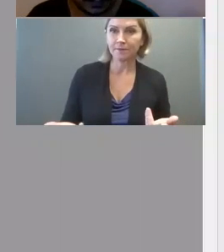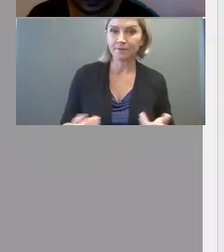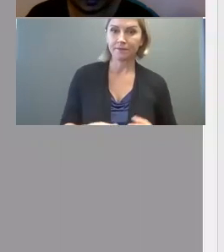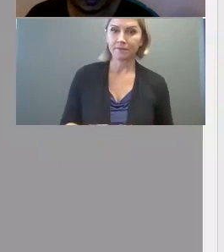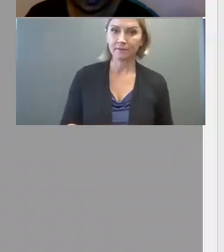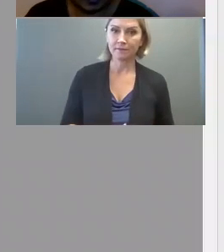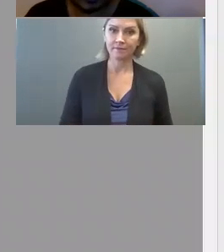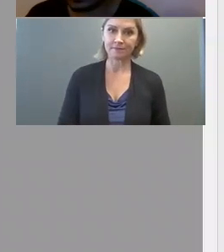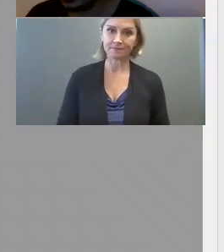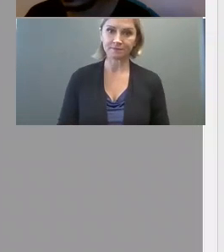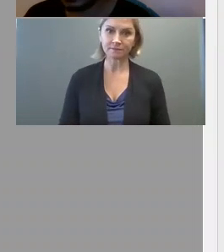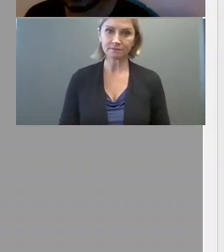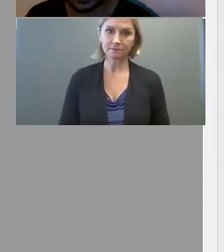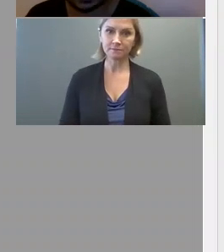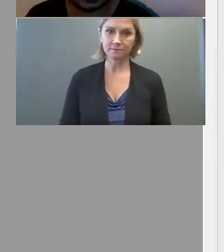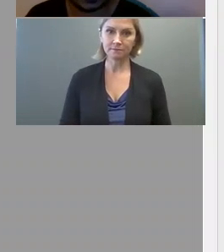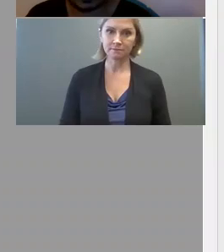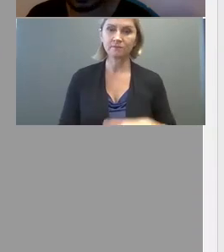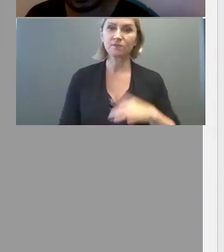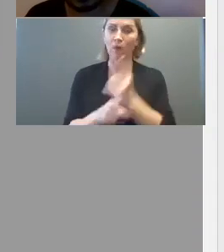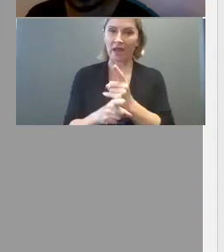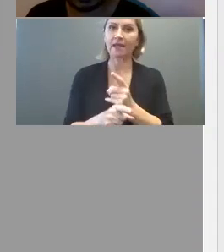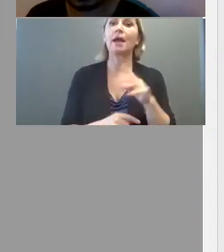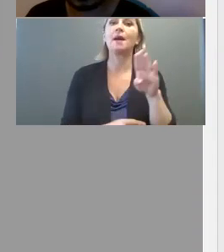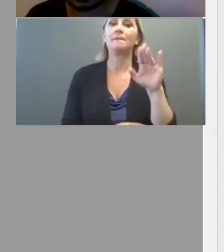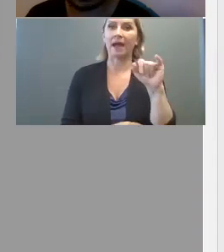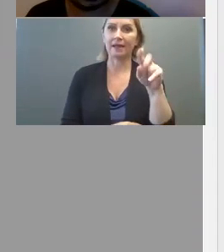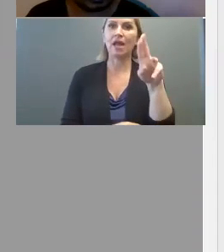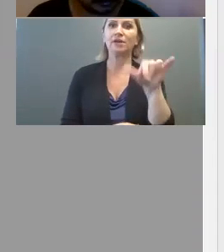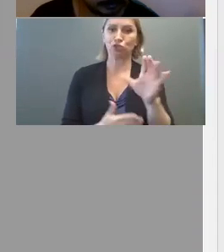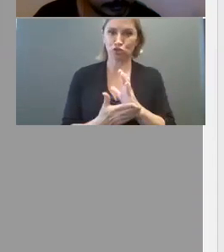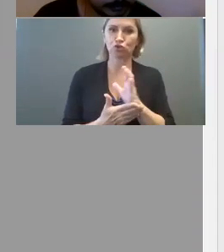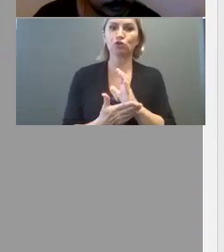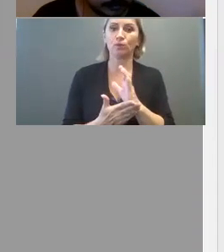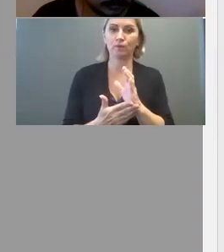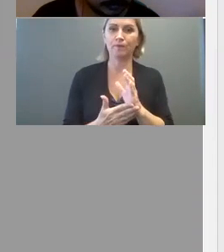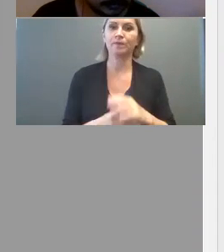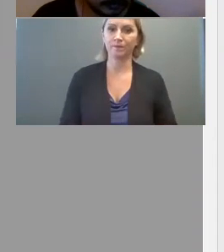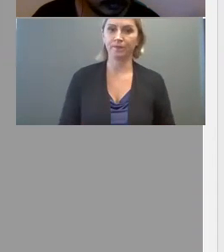is correct, right? A binary search would be,